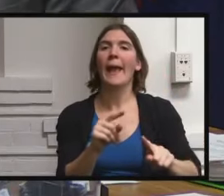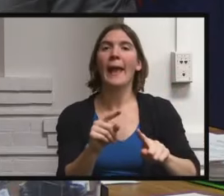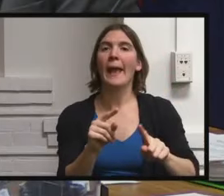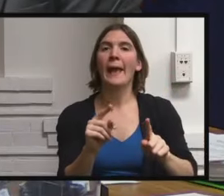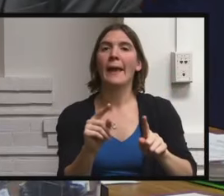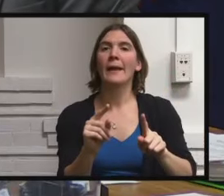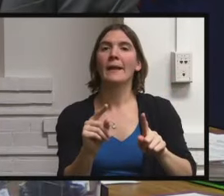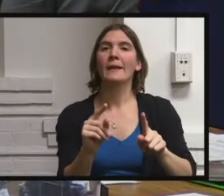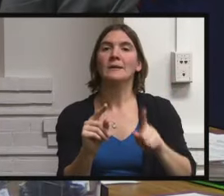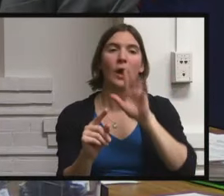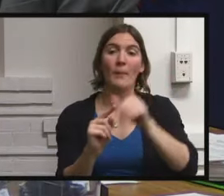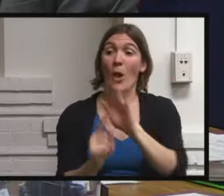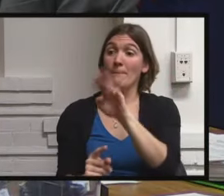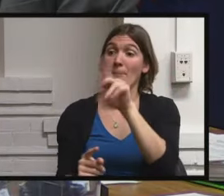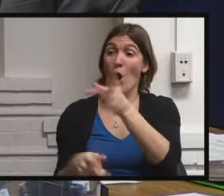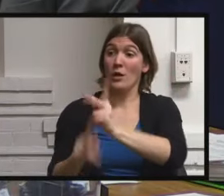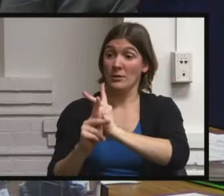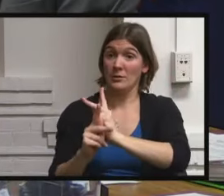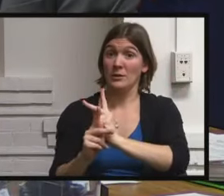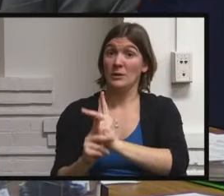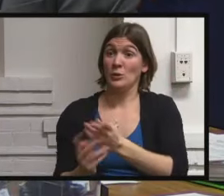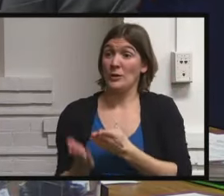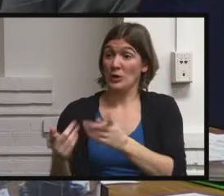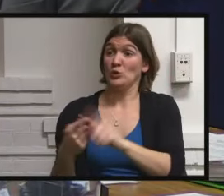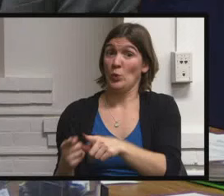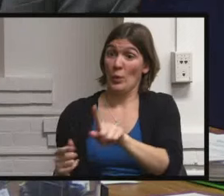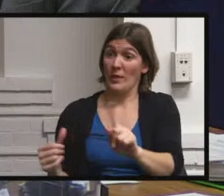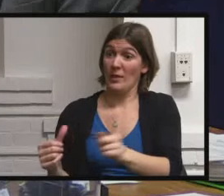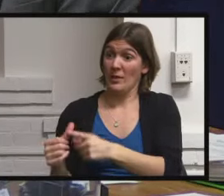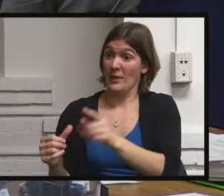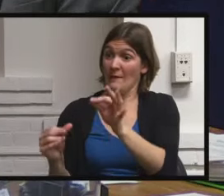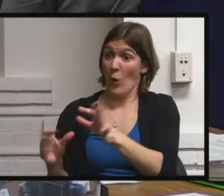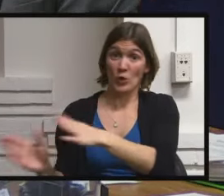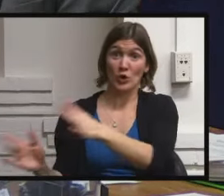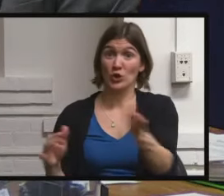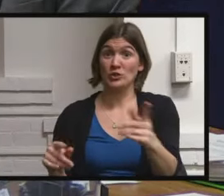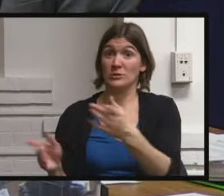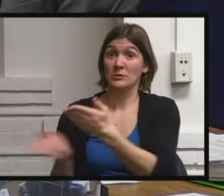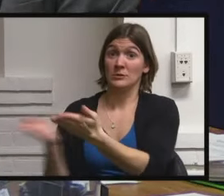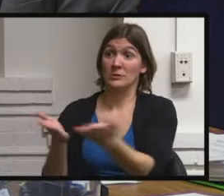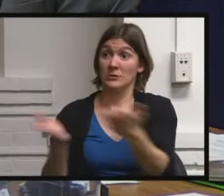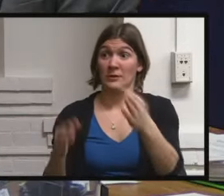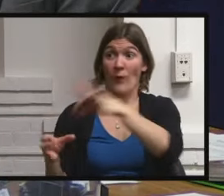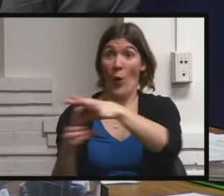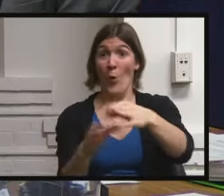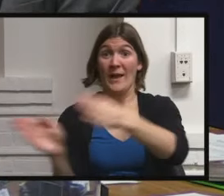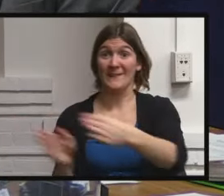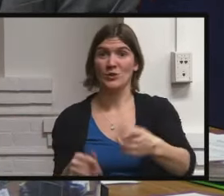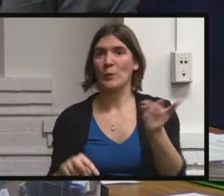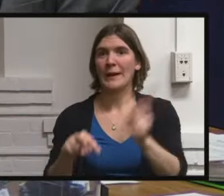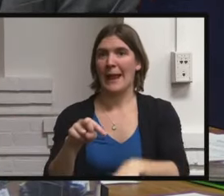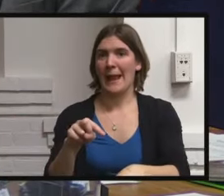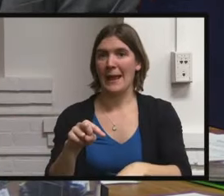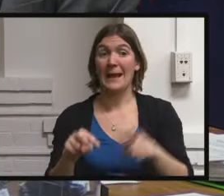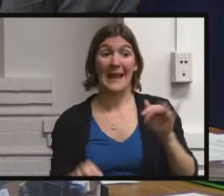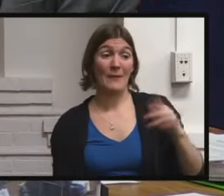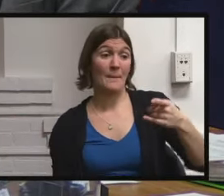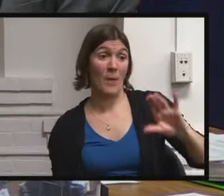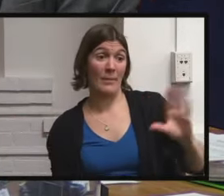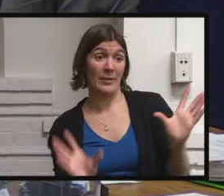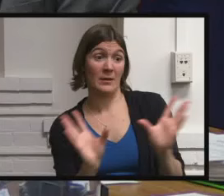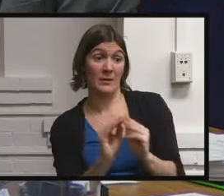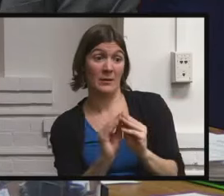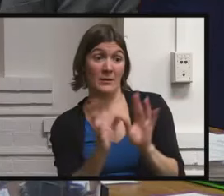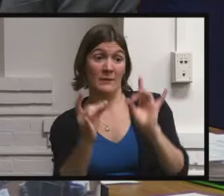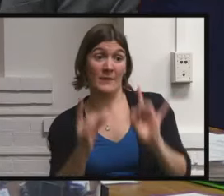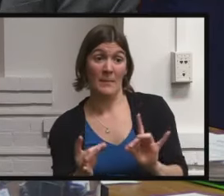the bond question directly to the voters in the first instance. And so if we're going to be seeking public input